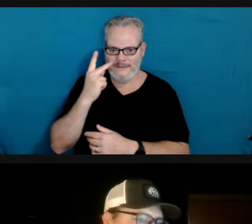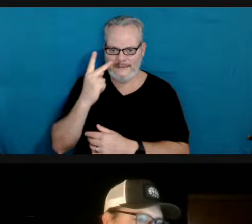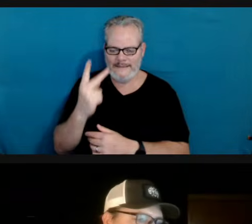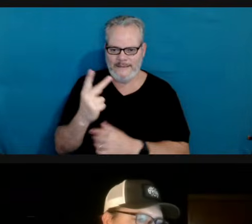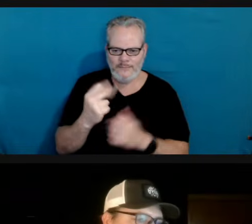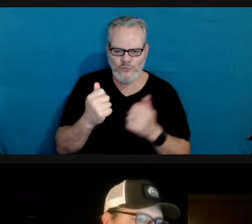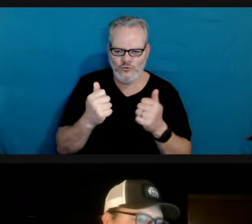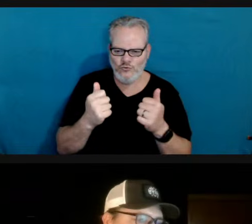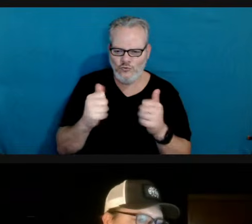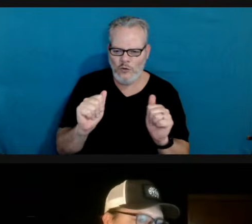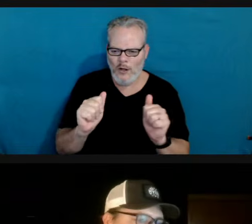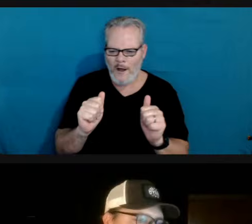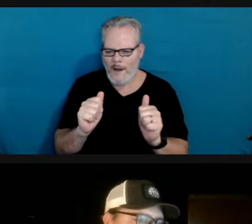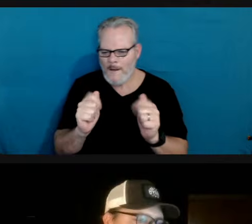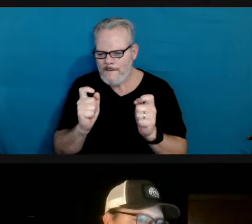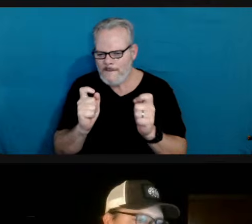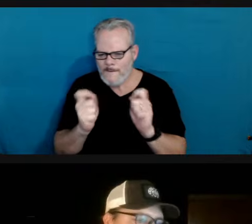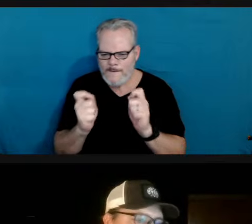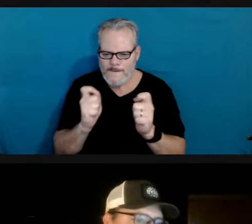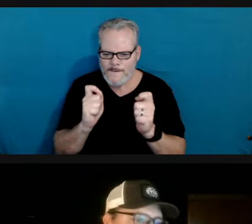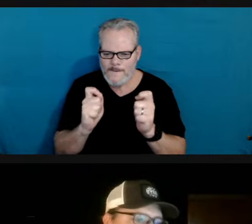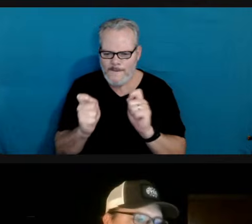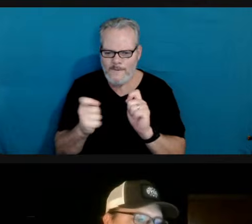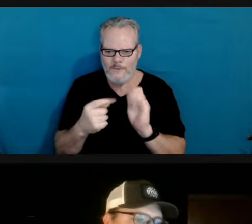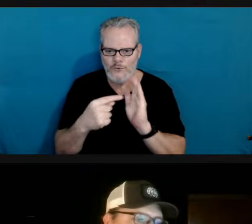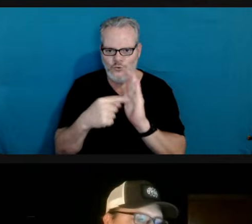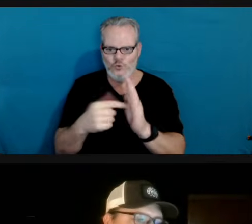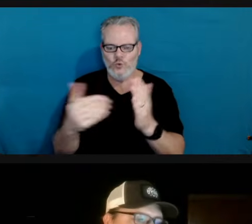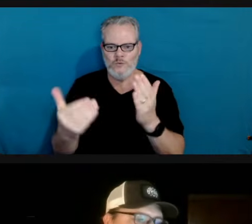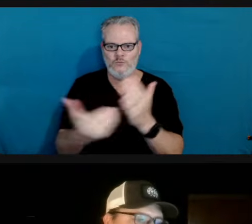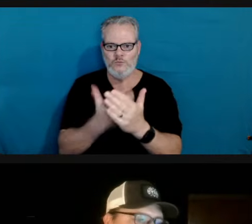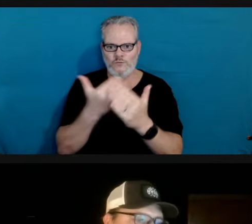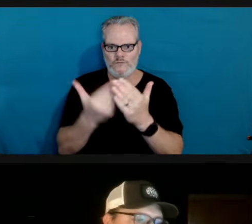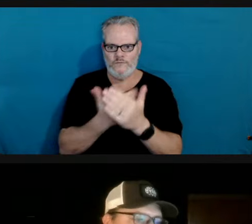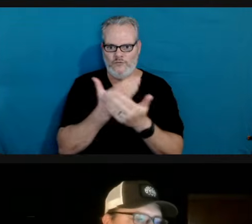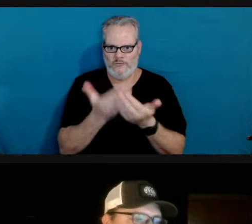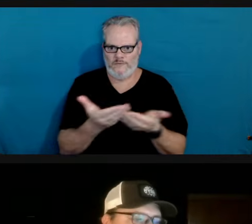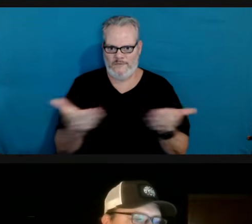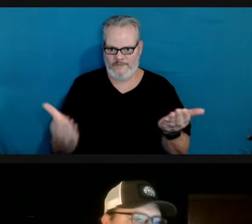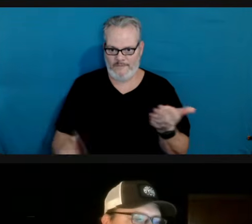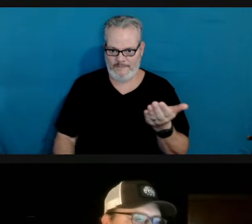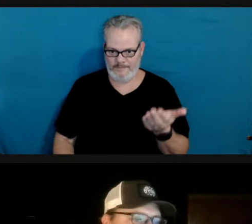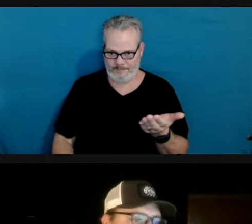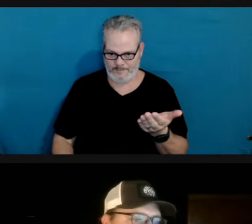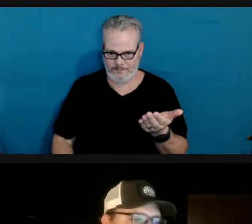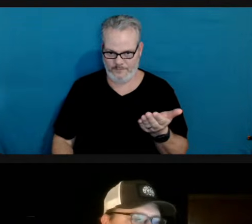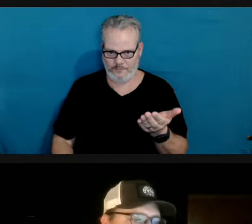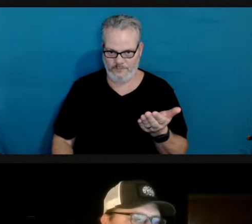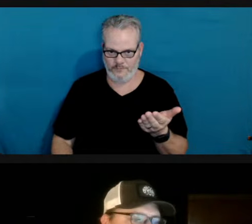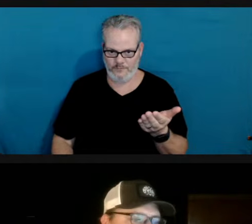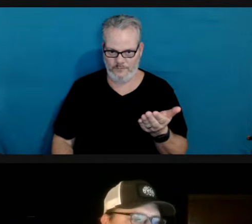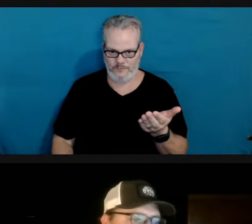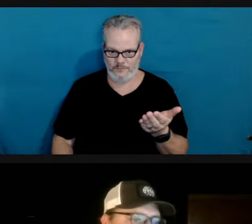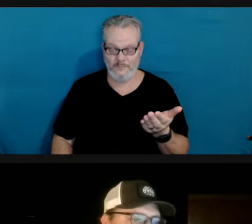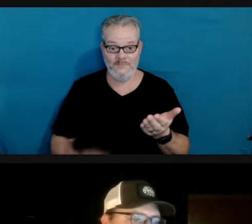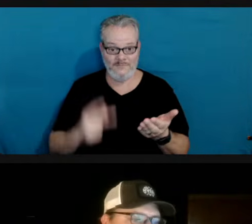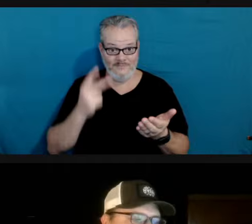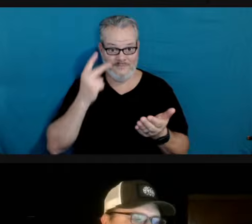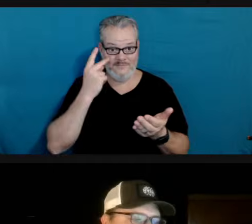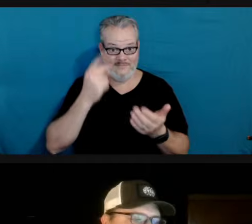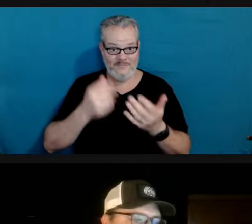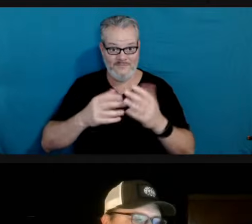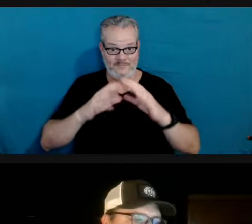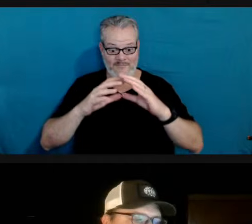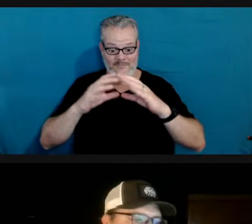will show us some fresh data. There it is. You can see mostly in the green, especially all along the